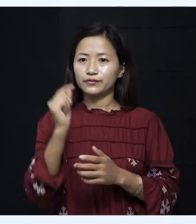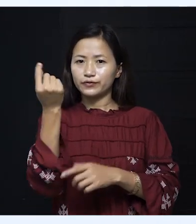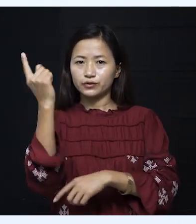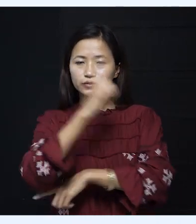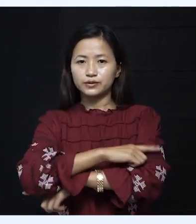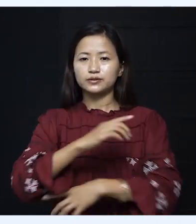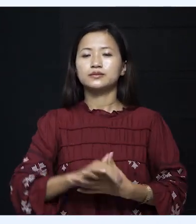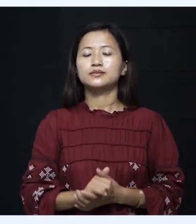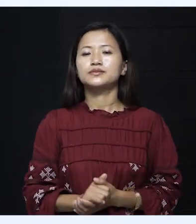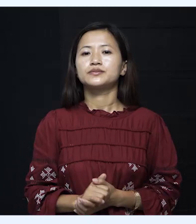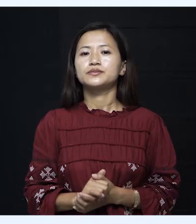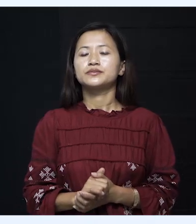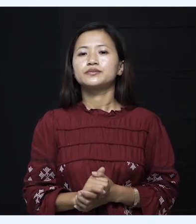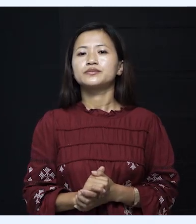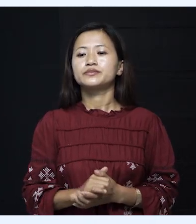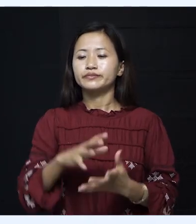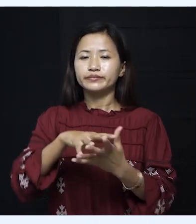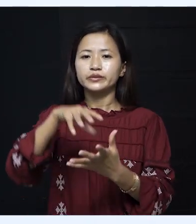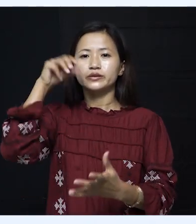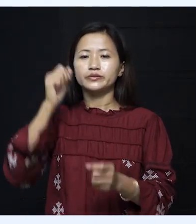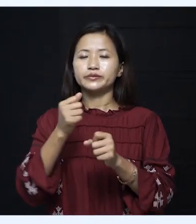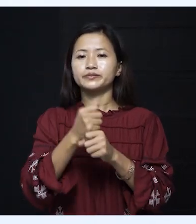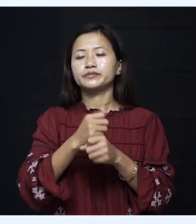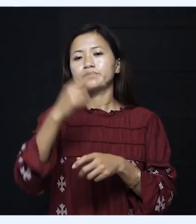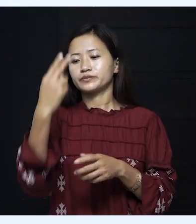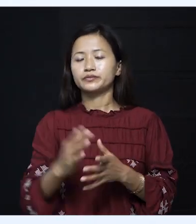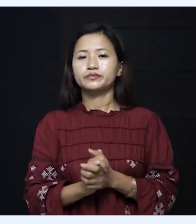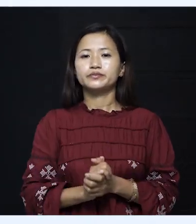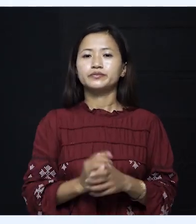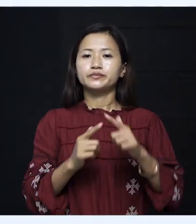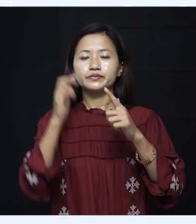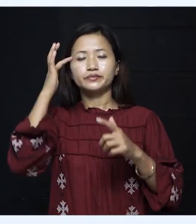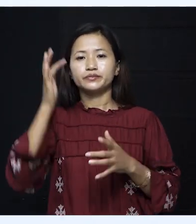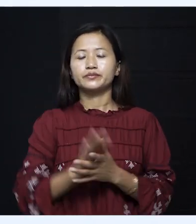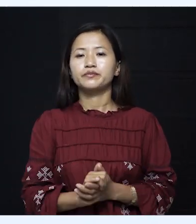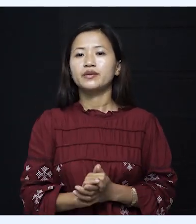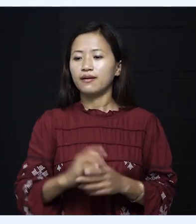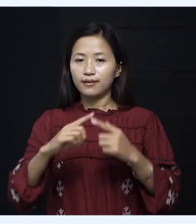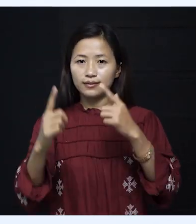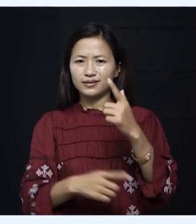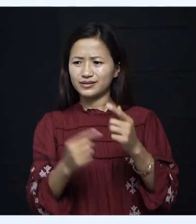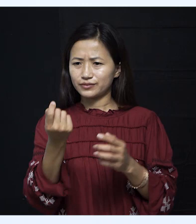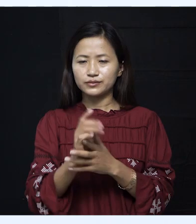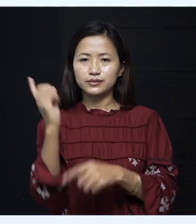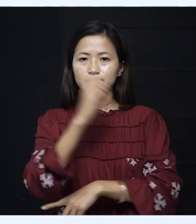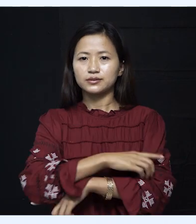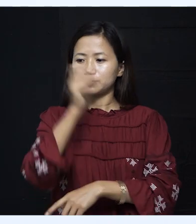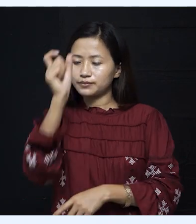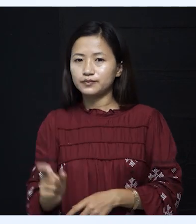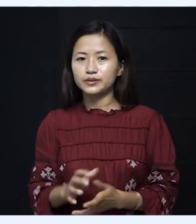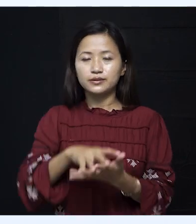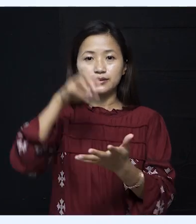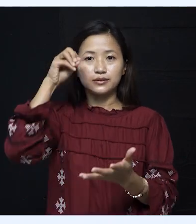days, I have been learning grammar tenses. For the last few days, maybe these are the last few days, the person